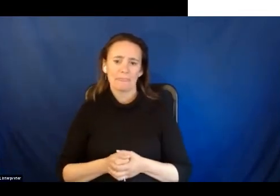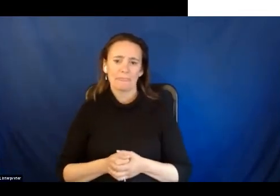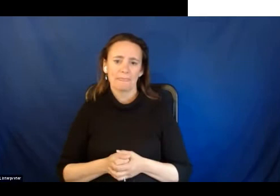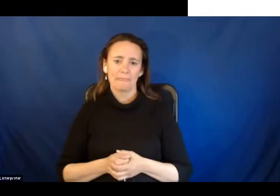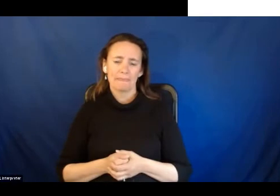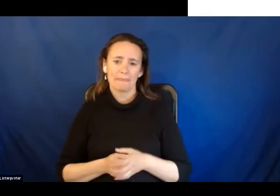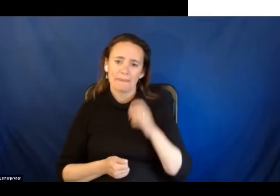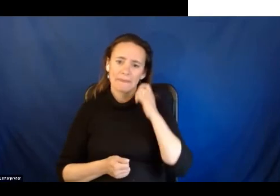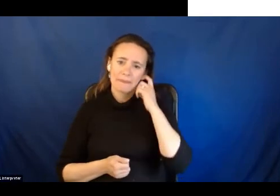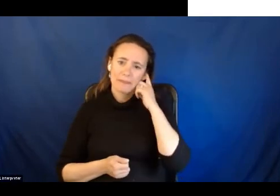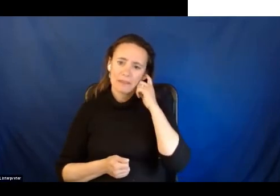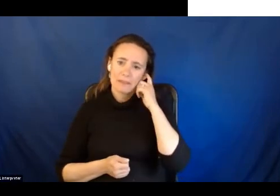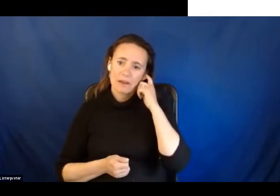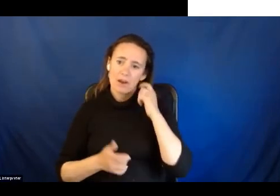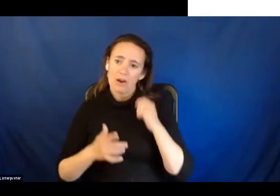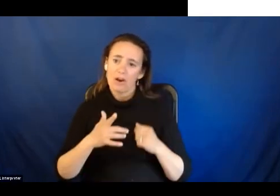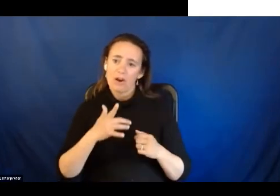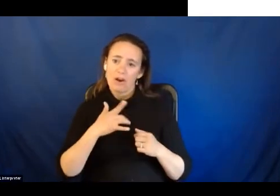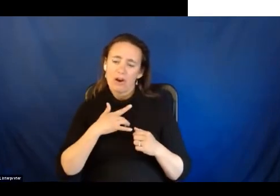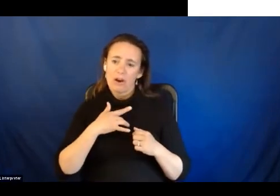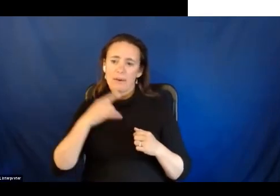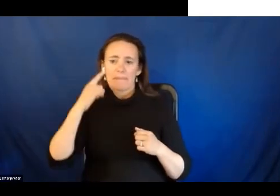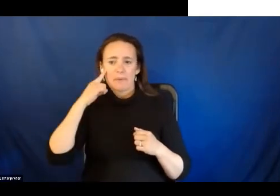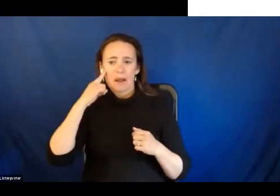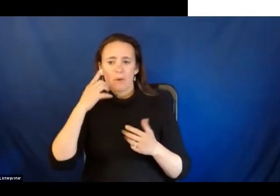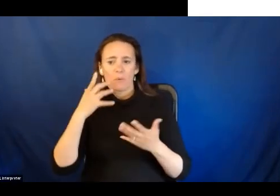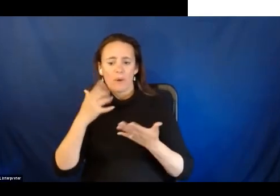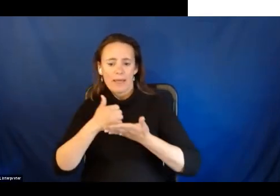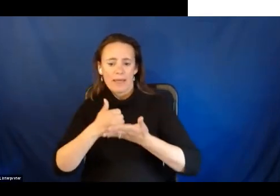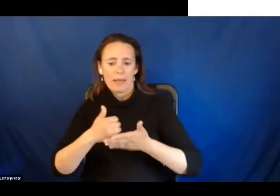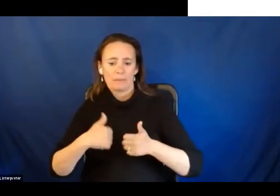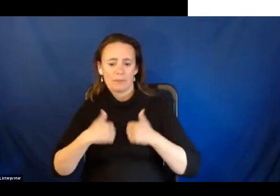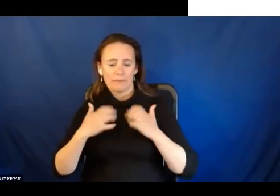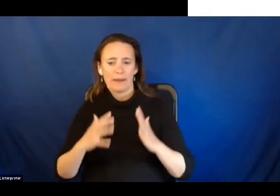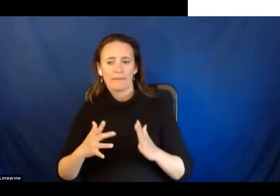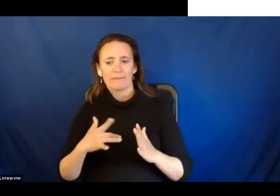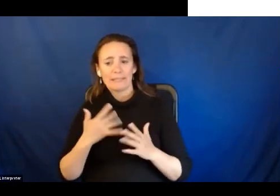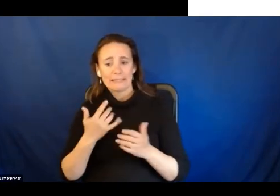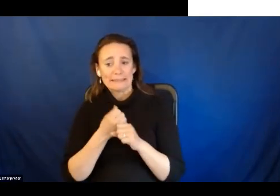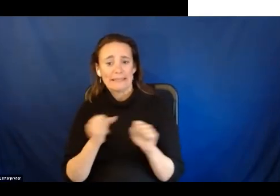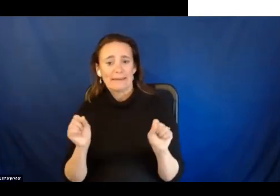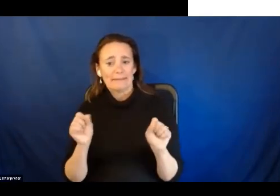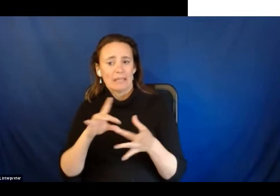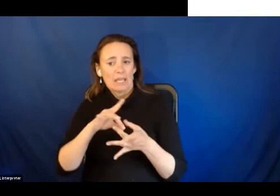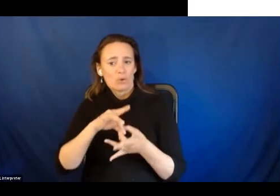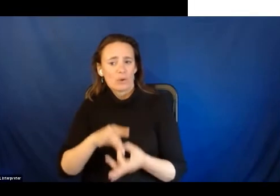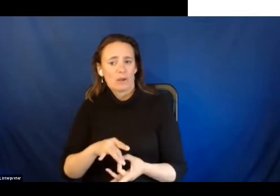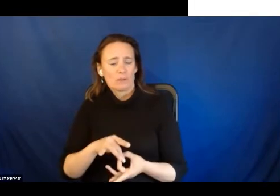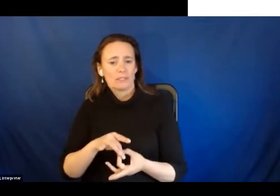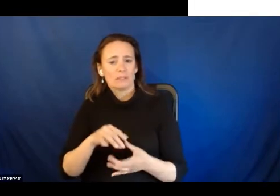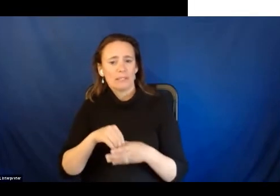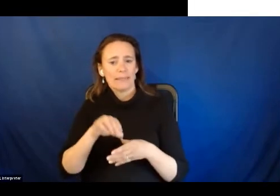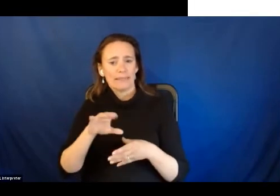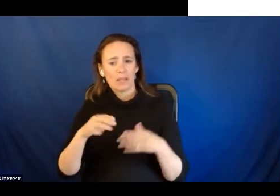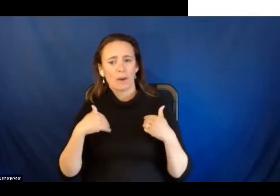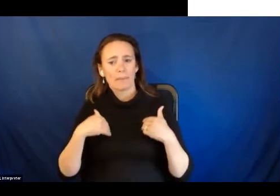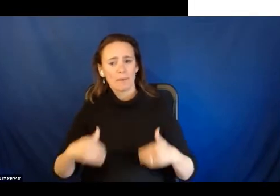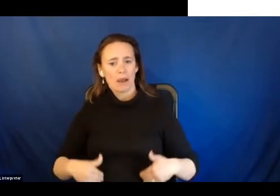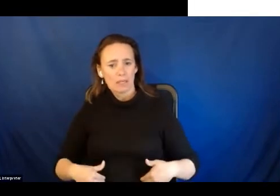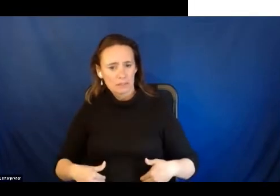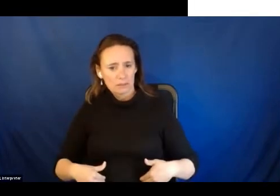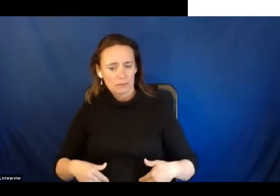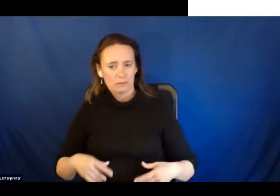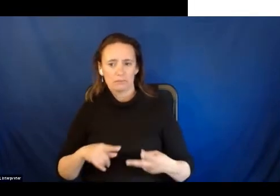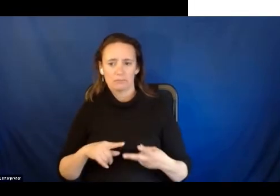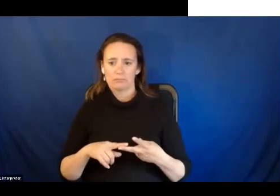So for heart and mind, what would help the survivor feel safe and grounded in their own body? What would help them find peace in their